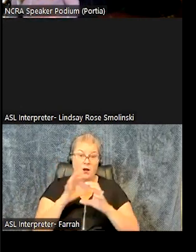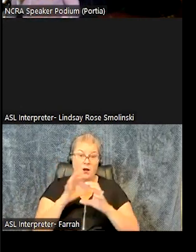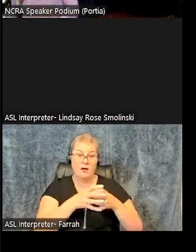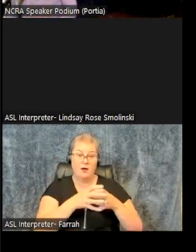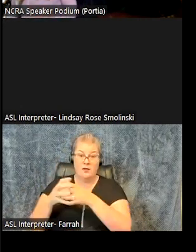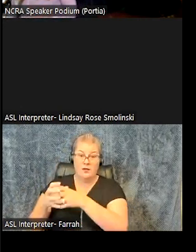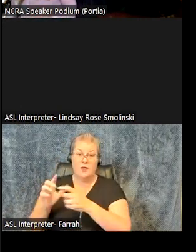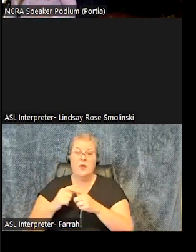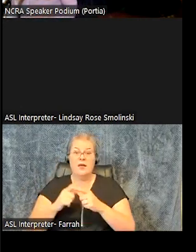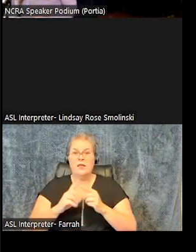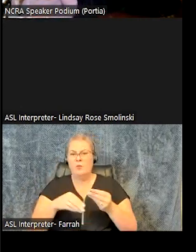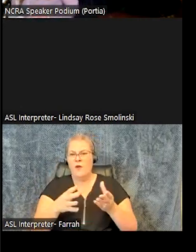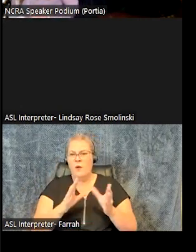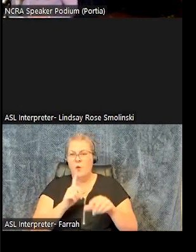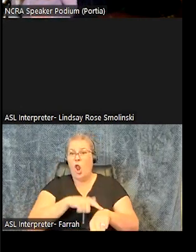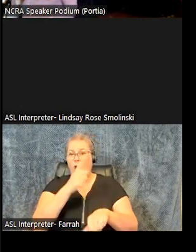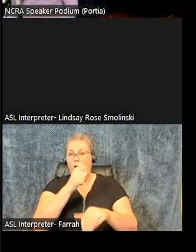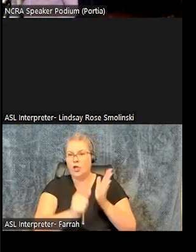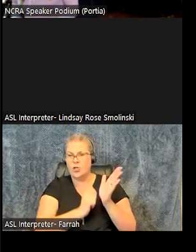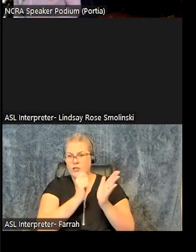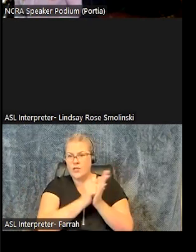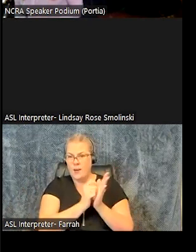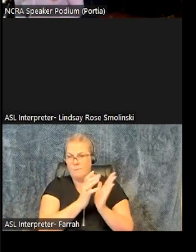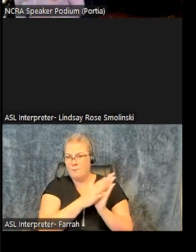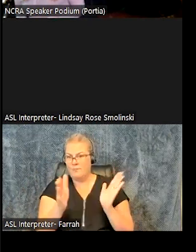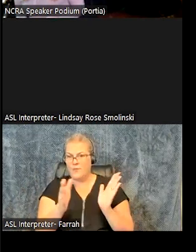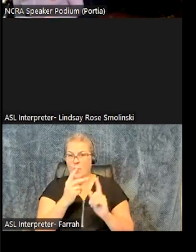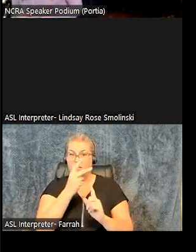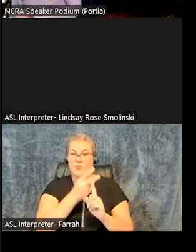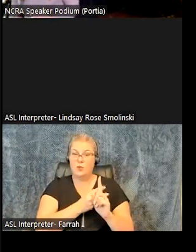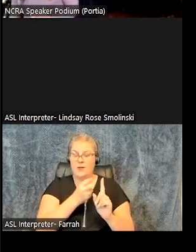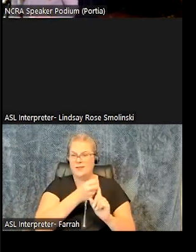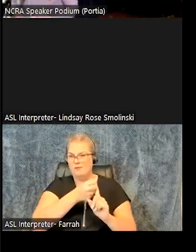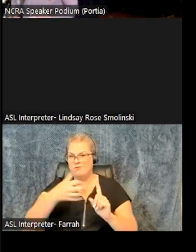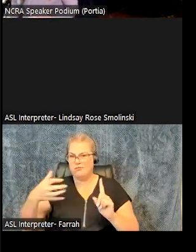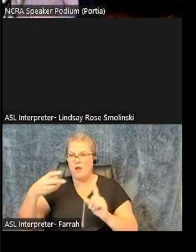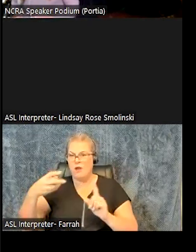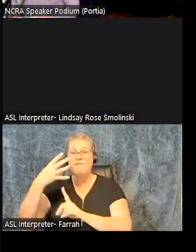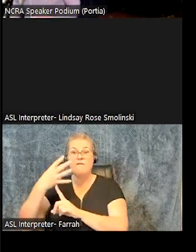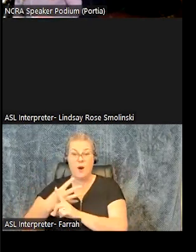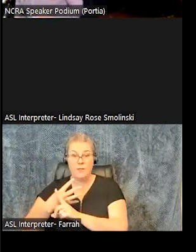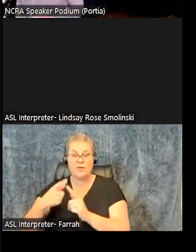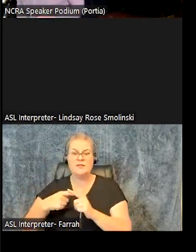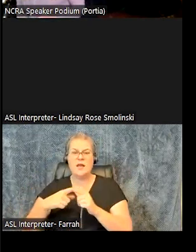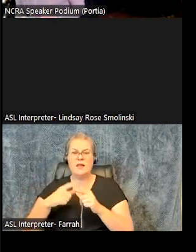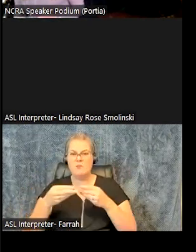a longer time period. So it went from 2 months to 4 months, and provide them each with a